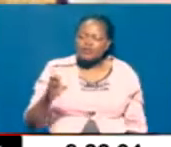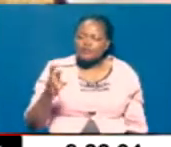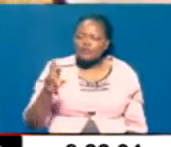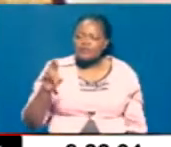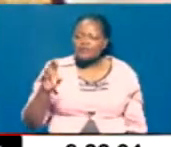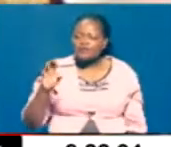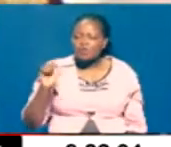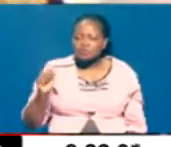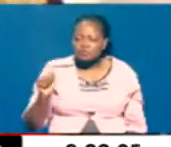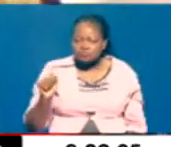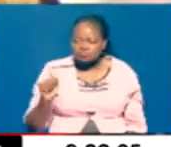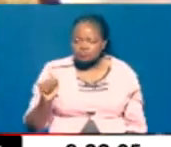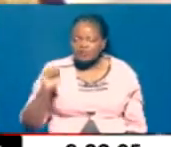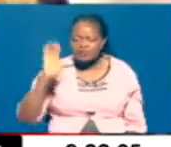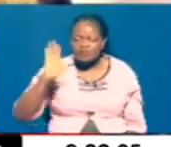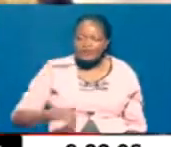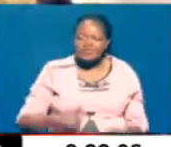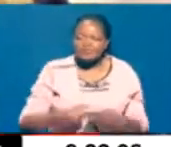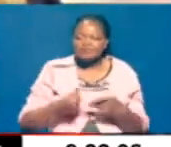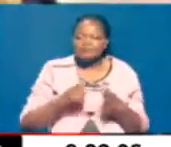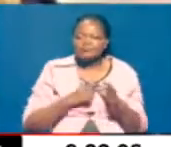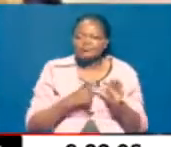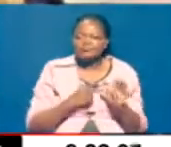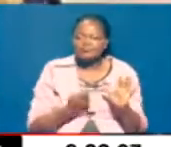muhimu. Tumeweza kumsikiza pia